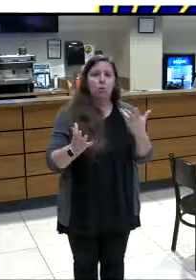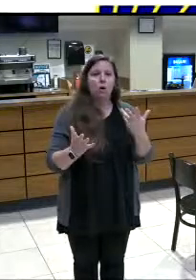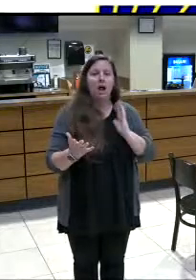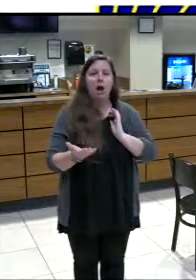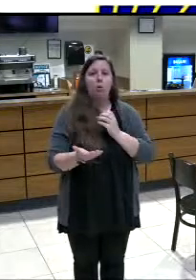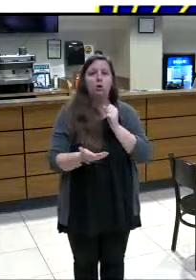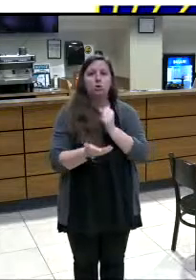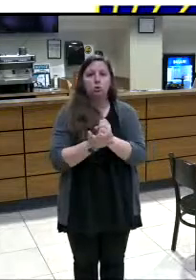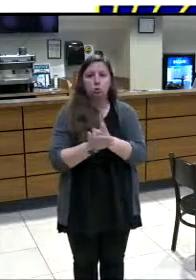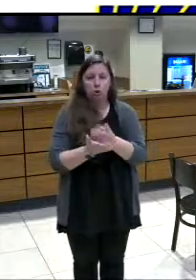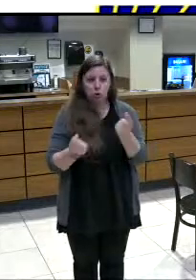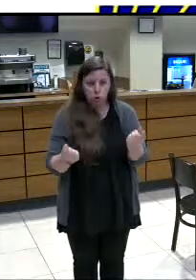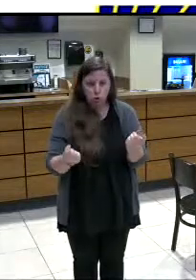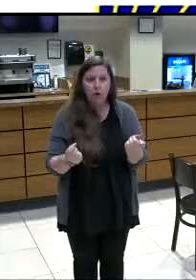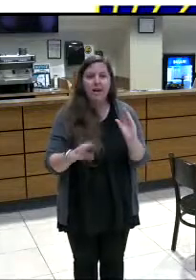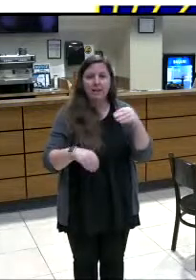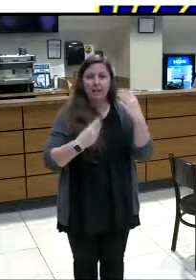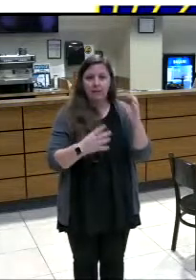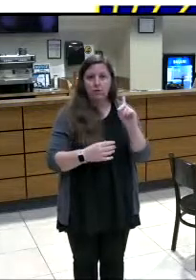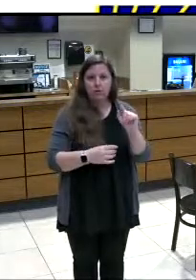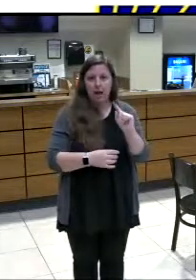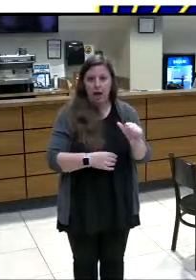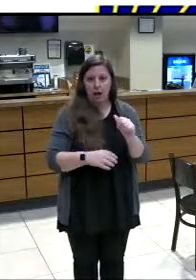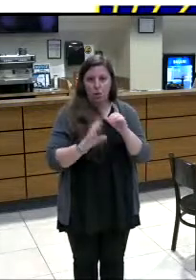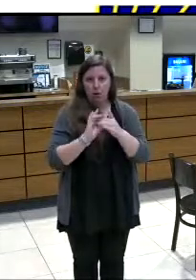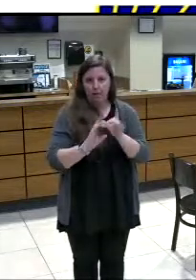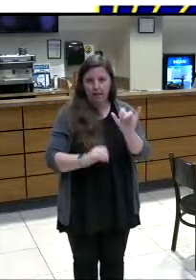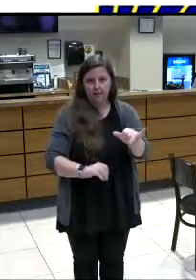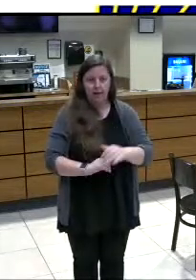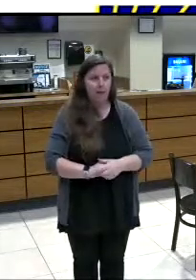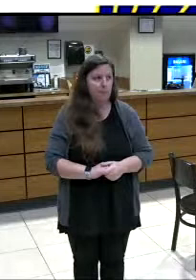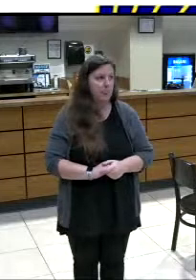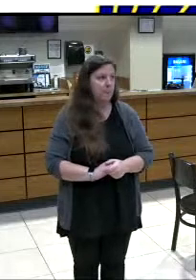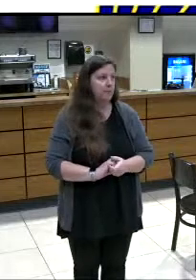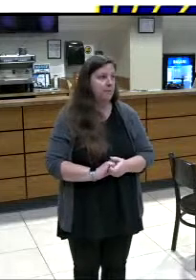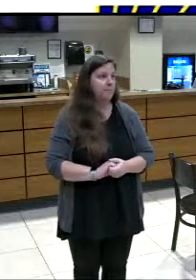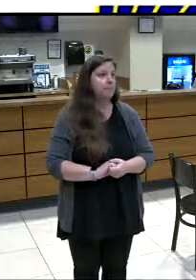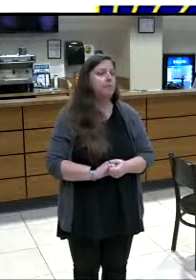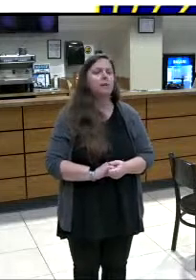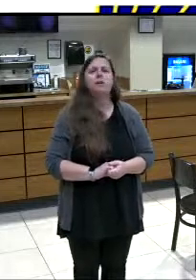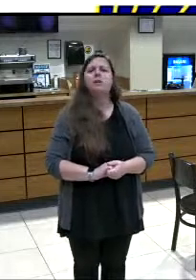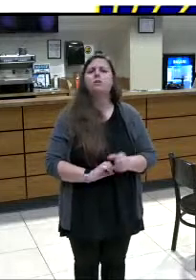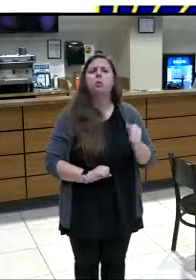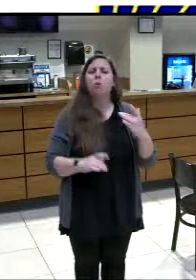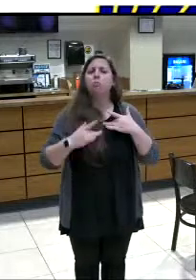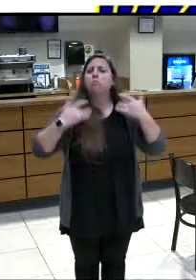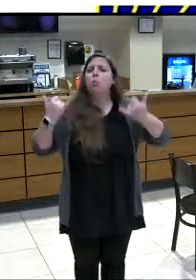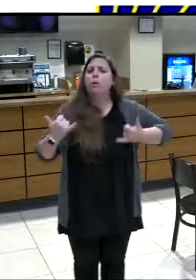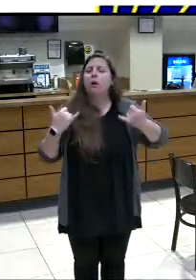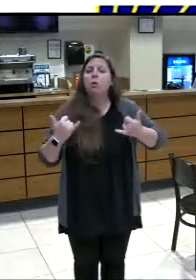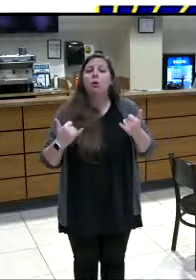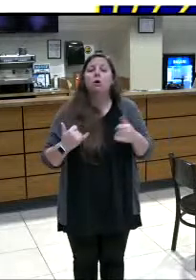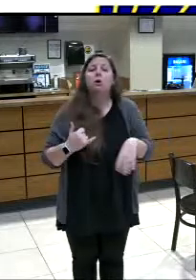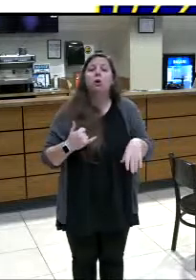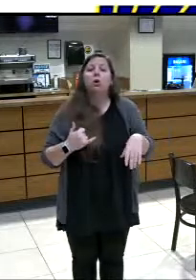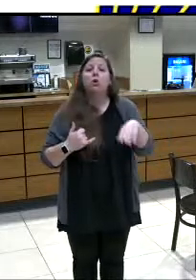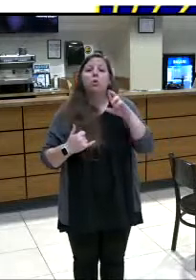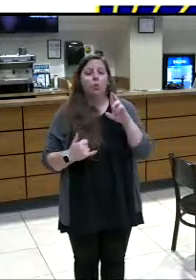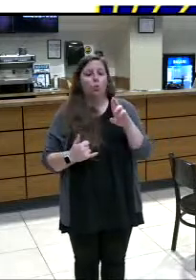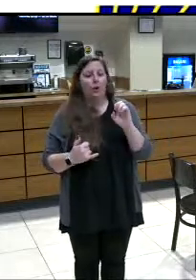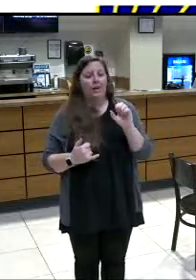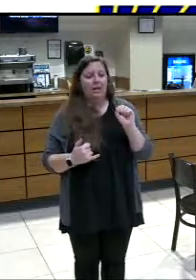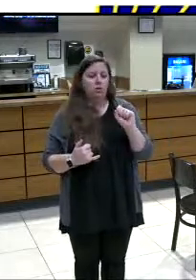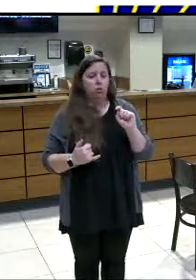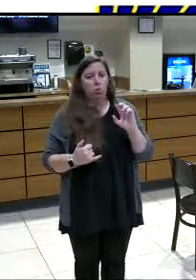guys some data as it relates to that. So where are we now? Restorative practices or